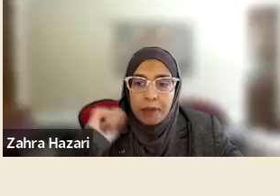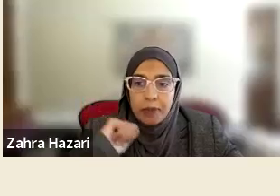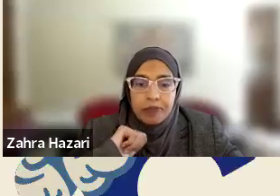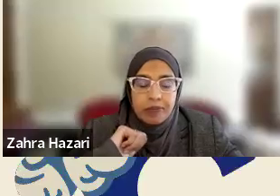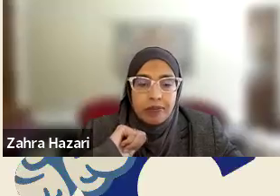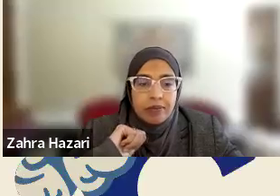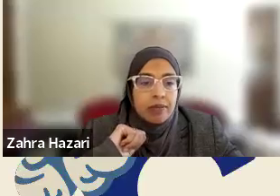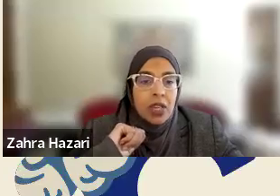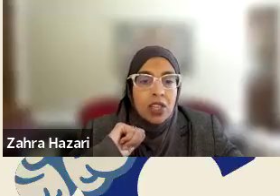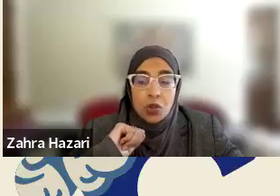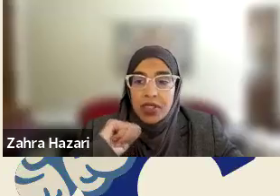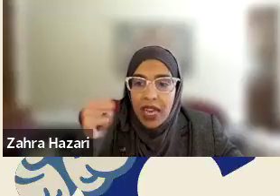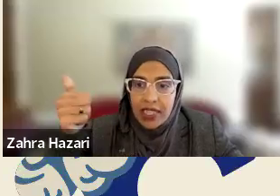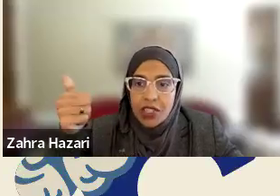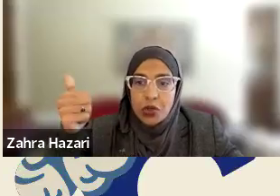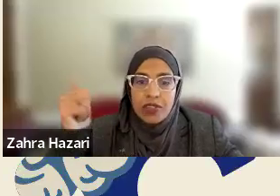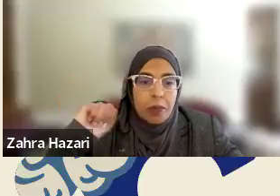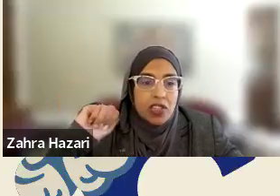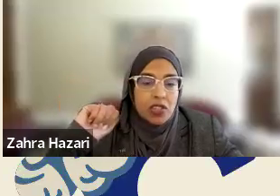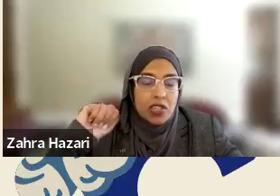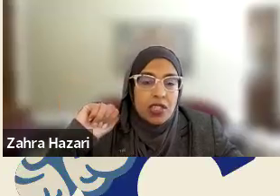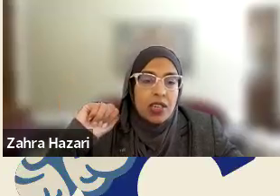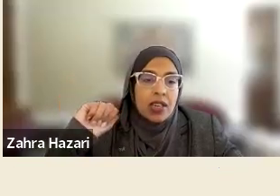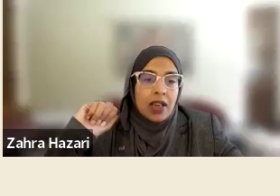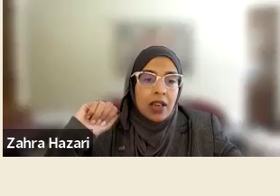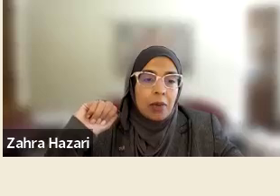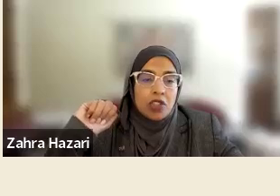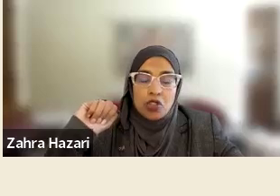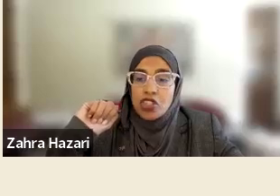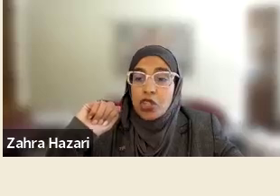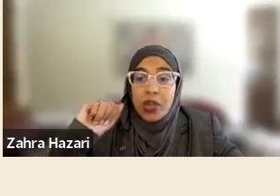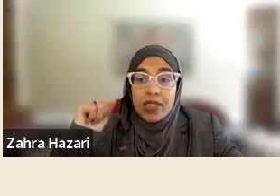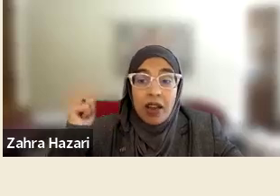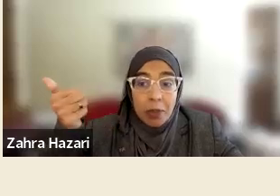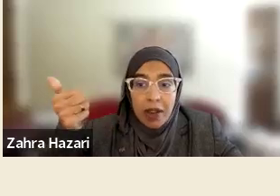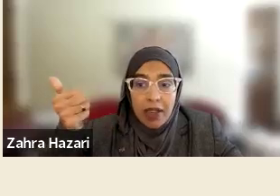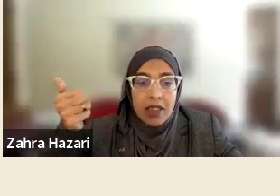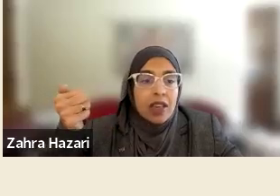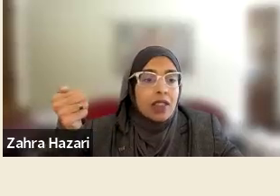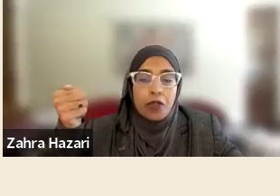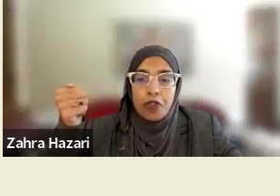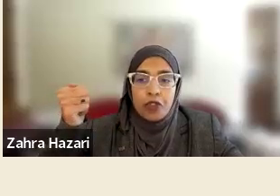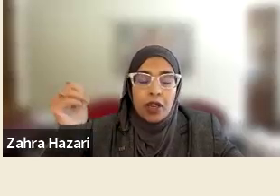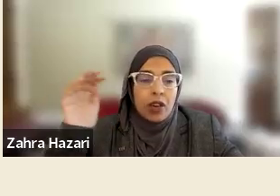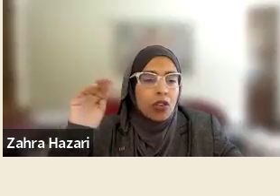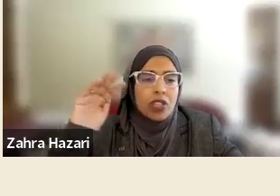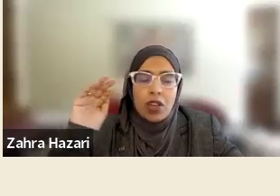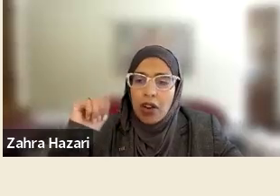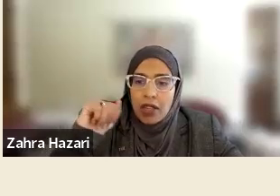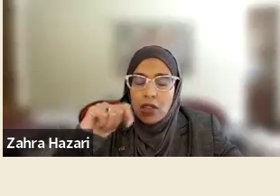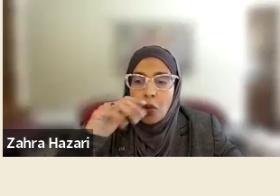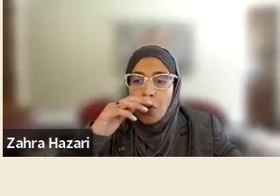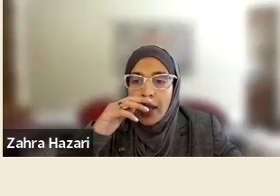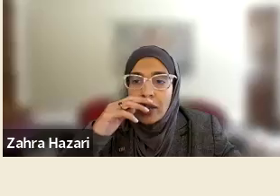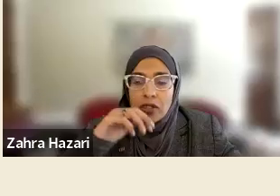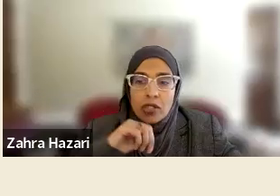Okay. So with that, the history of the measures. So just a quick timeline. Early